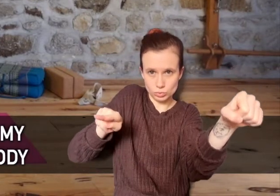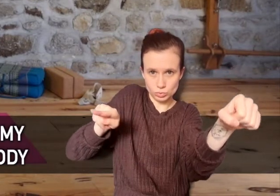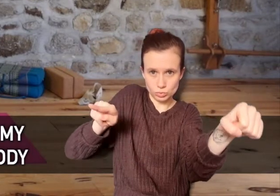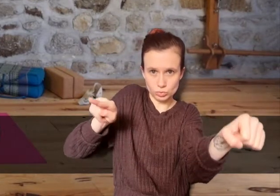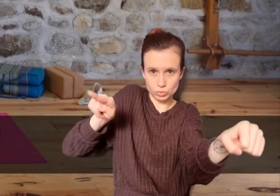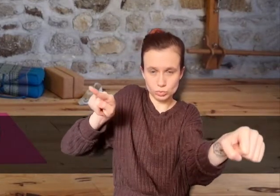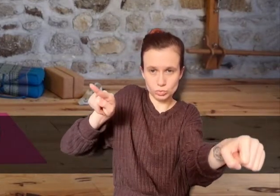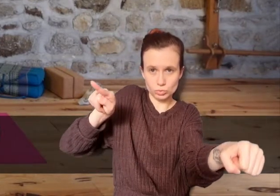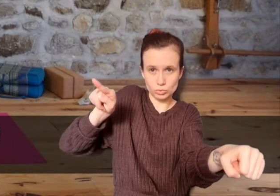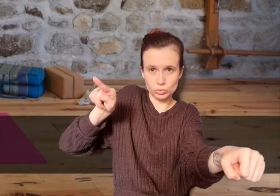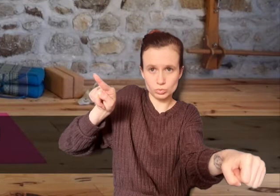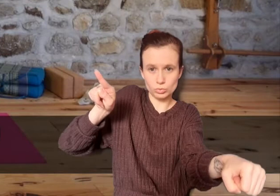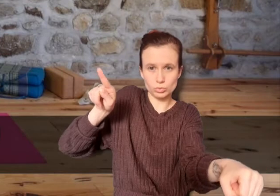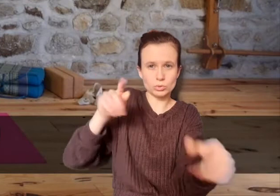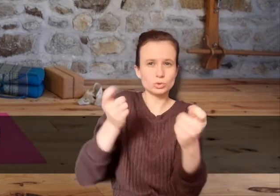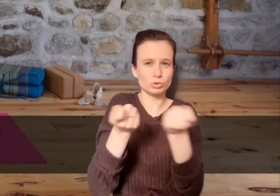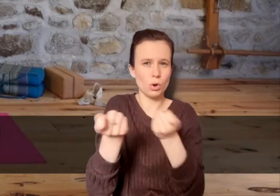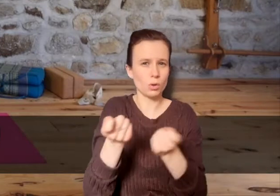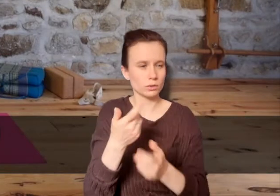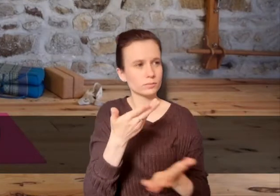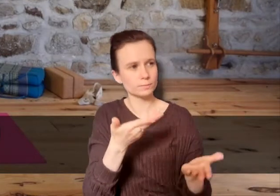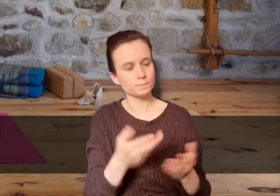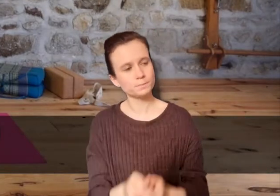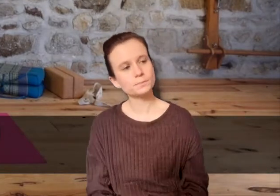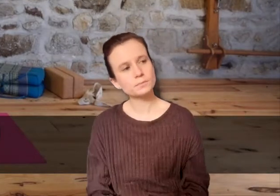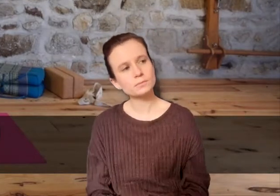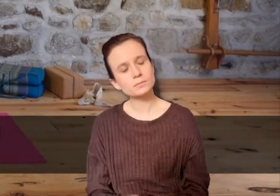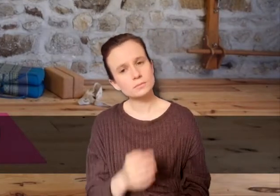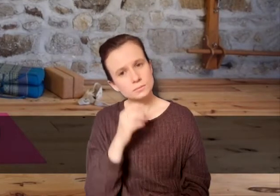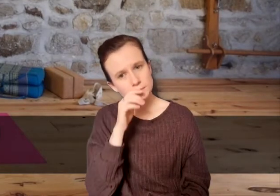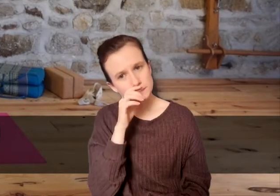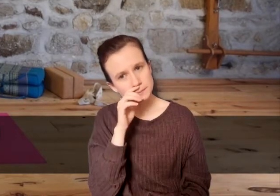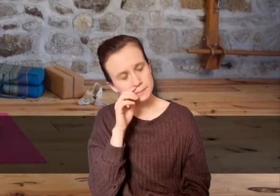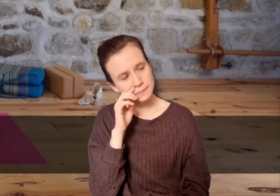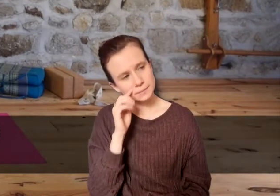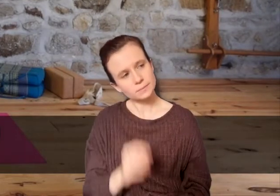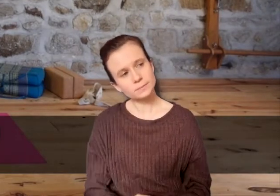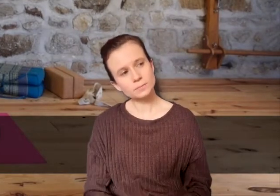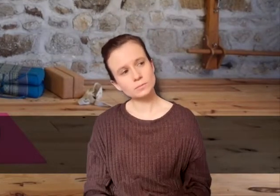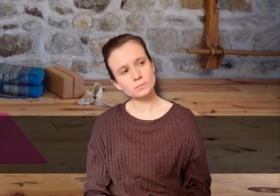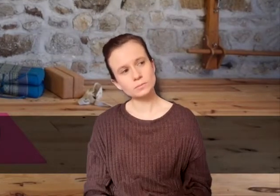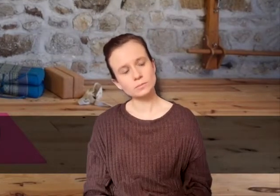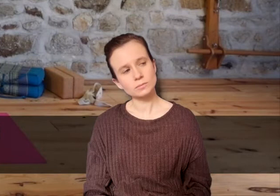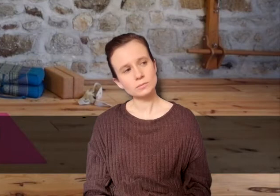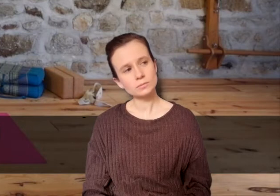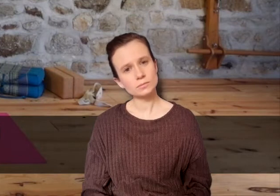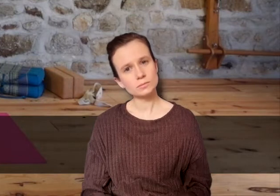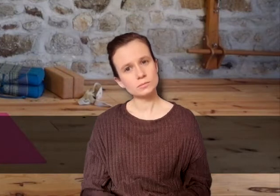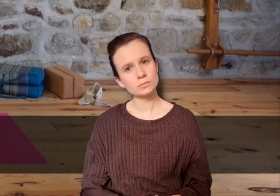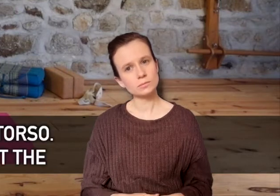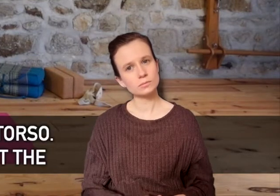my body to get up my leg. I lift my leg to move my body.